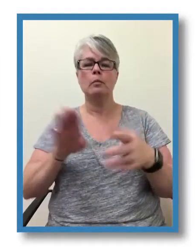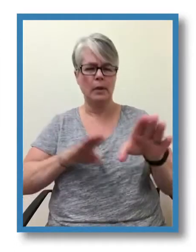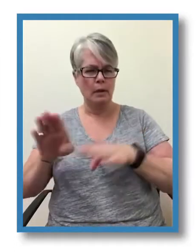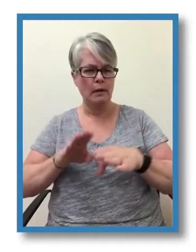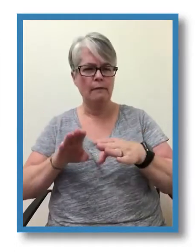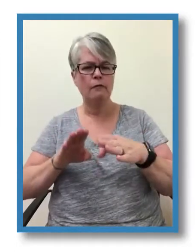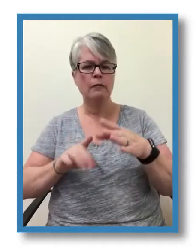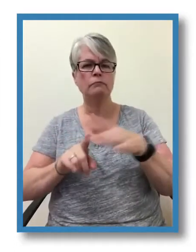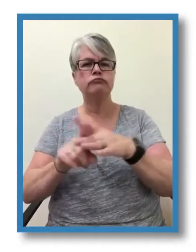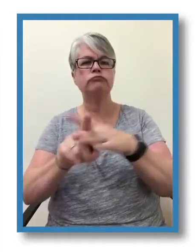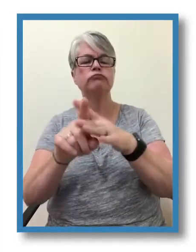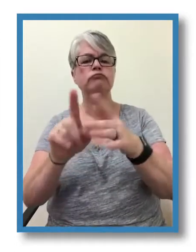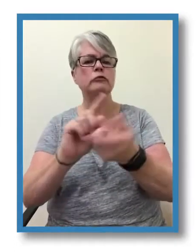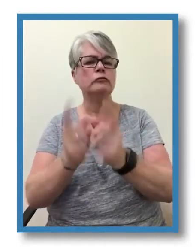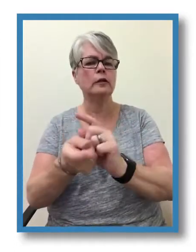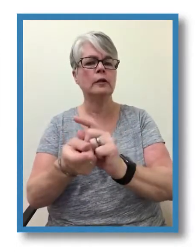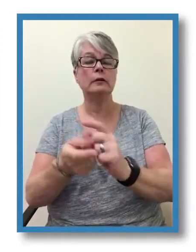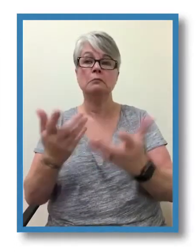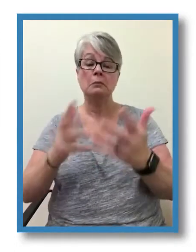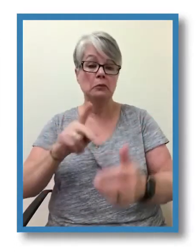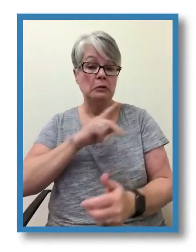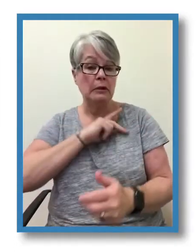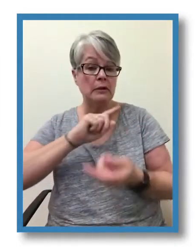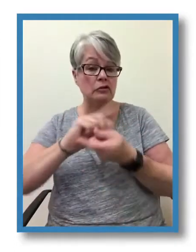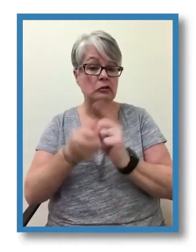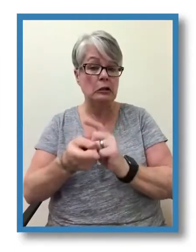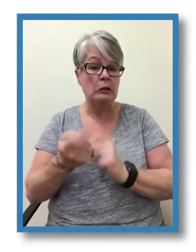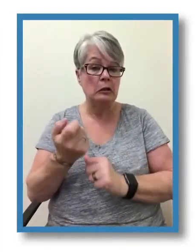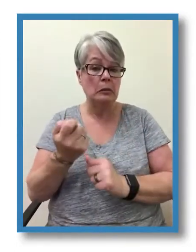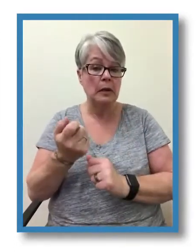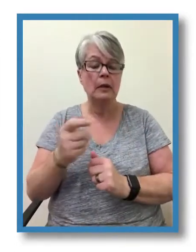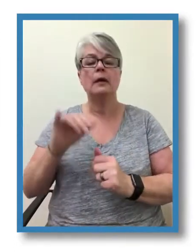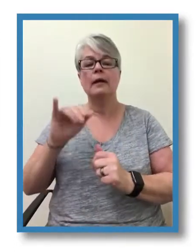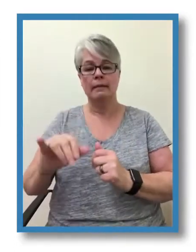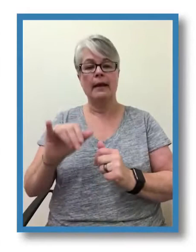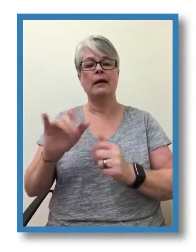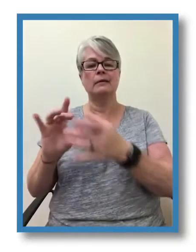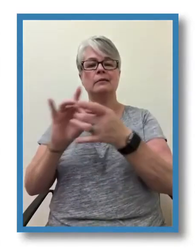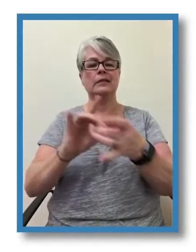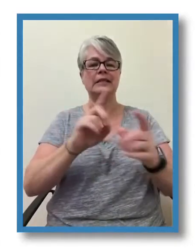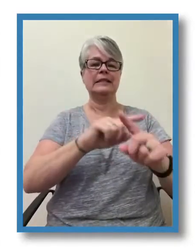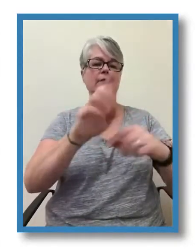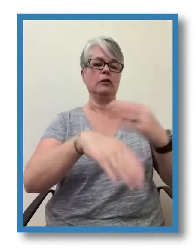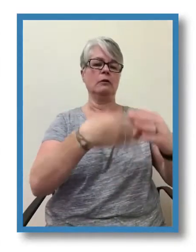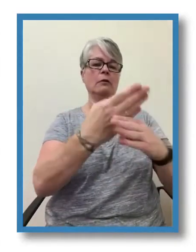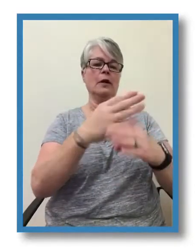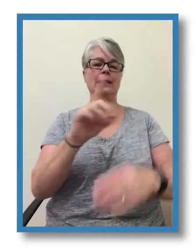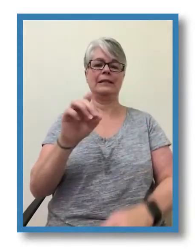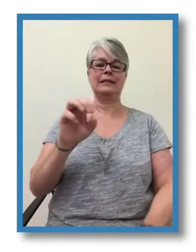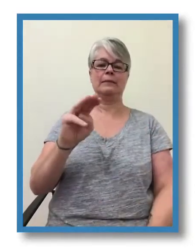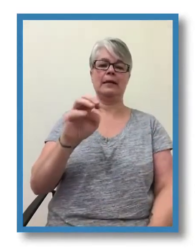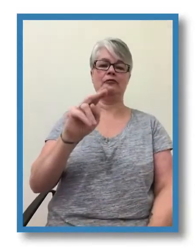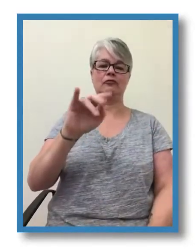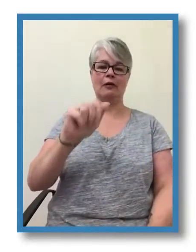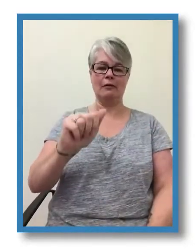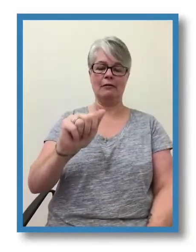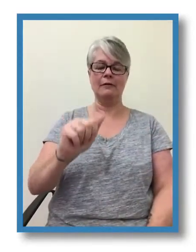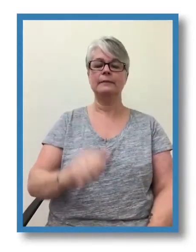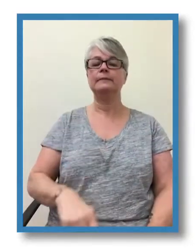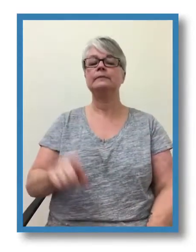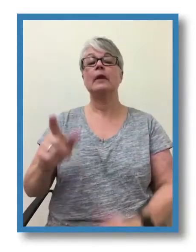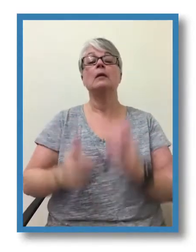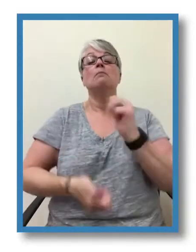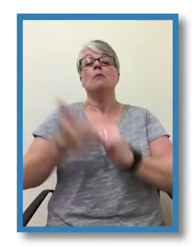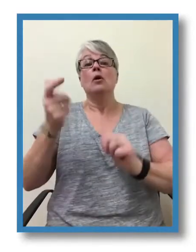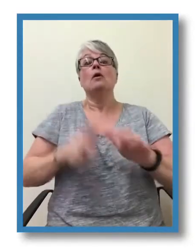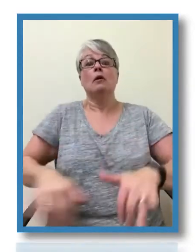the thing they notice first, other people may notice, is memory loss. So people with subjective cognitive decline